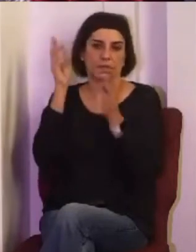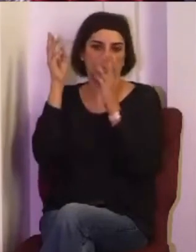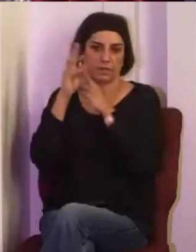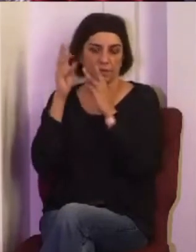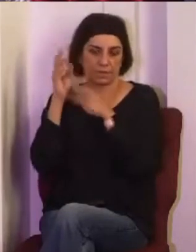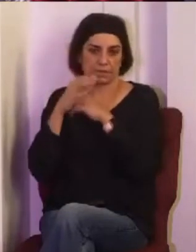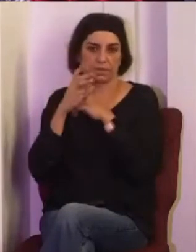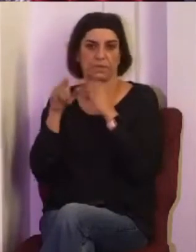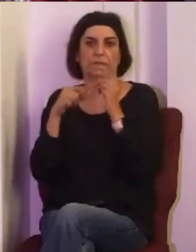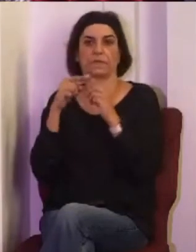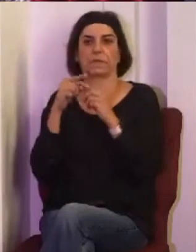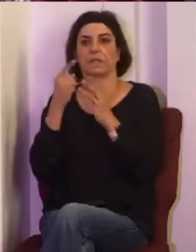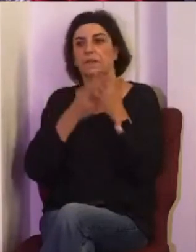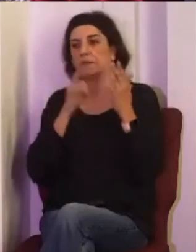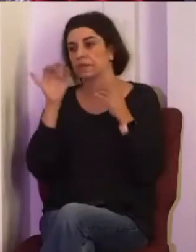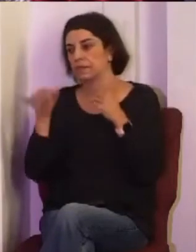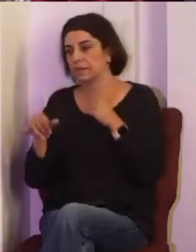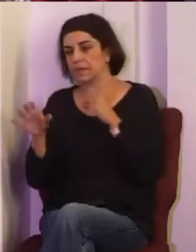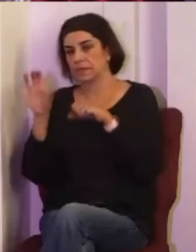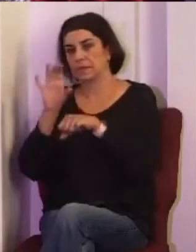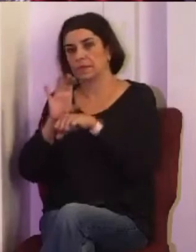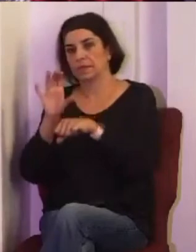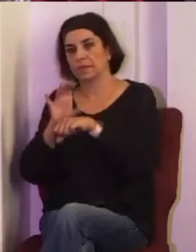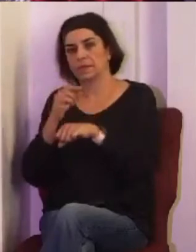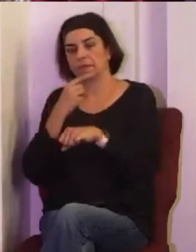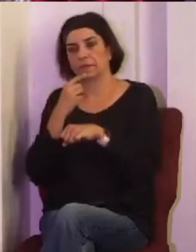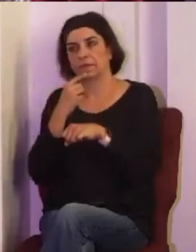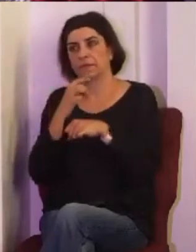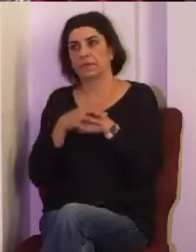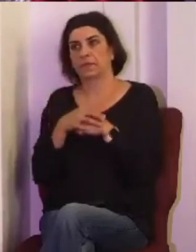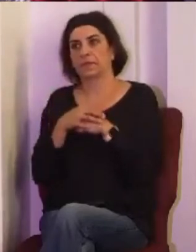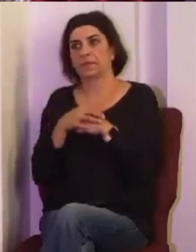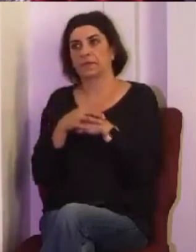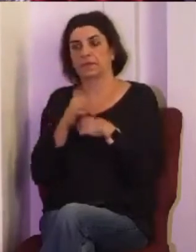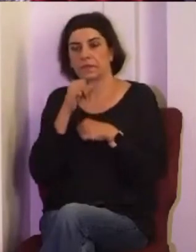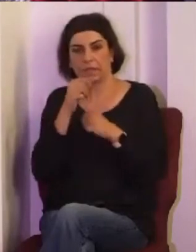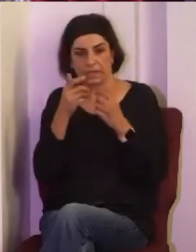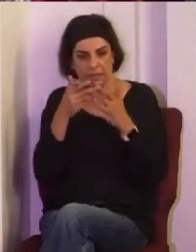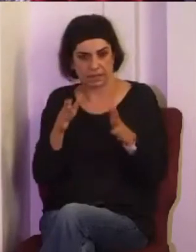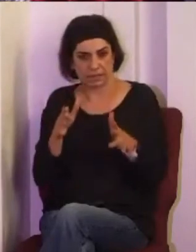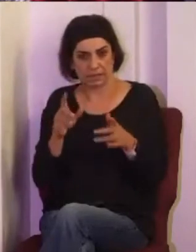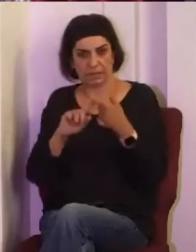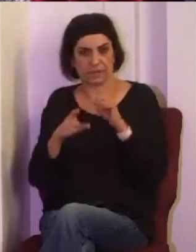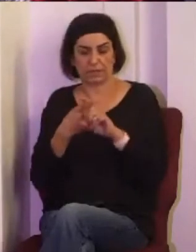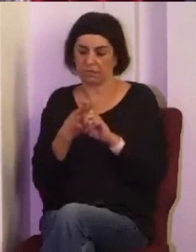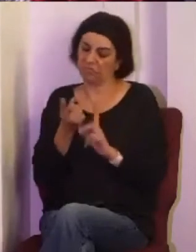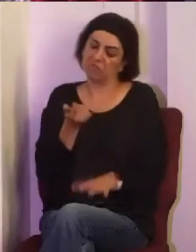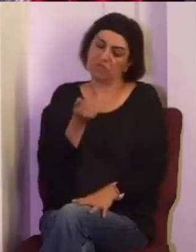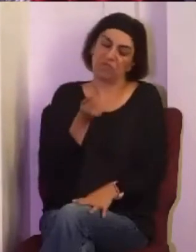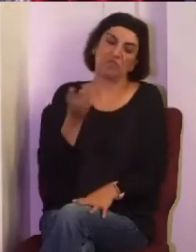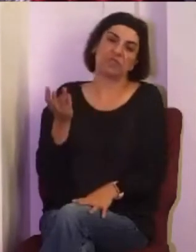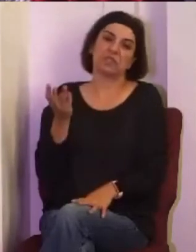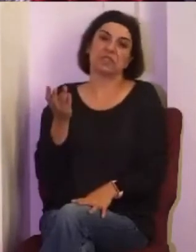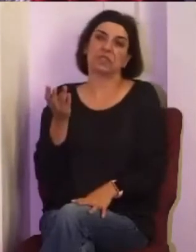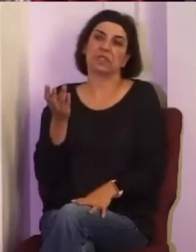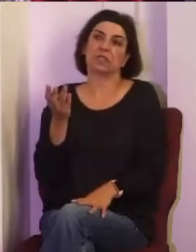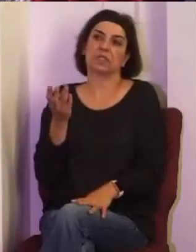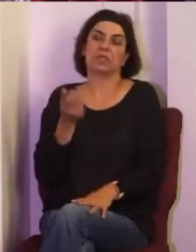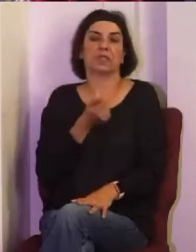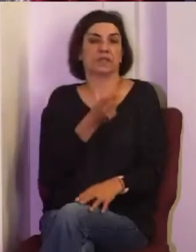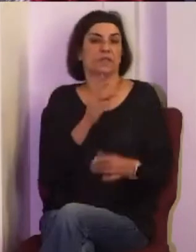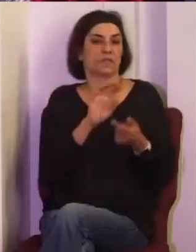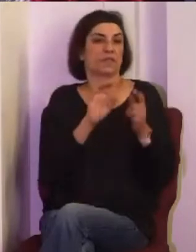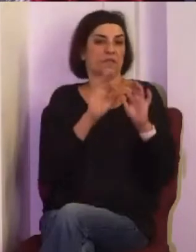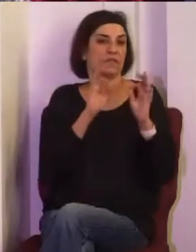when I quit worrying about what the community around me said. He said, but didn't you lose friends? I said, I lost a few friends. I lost a few family